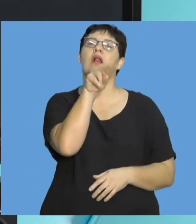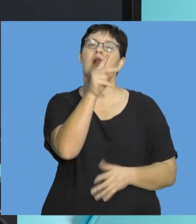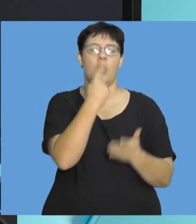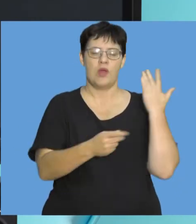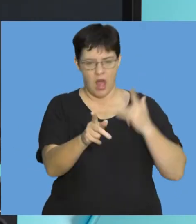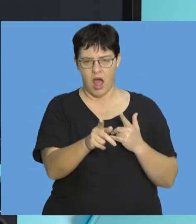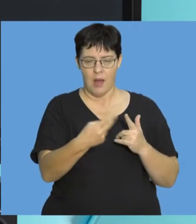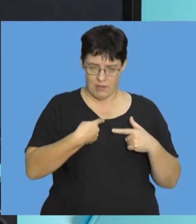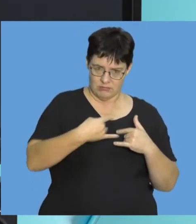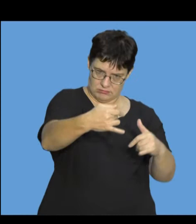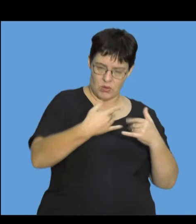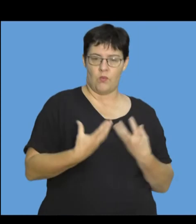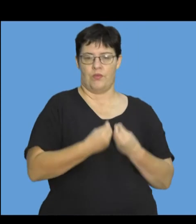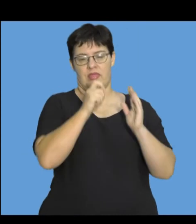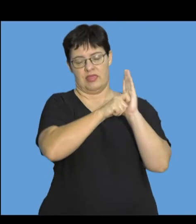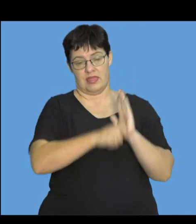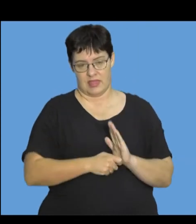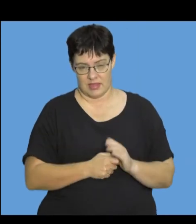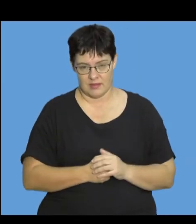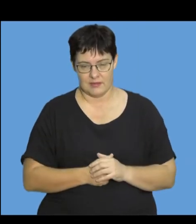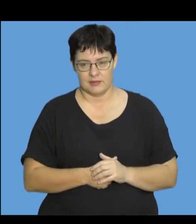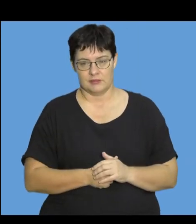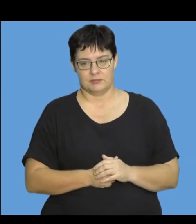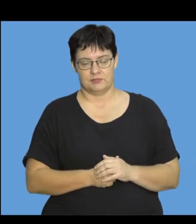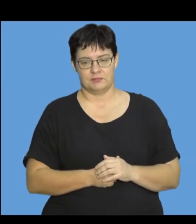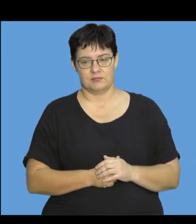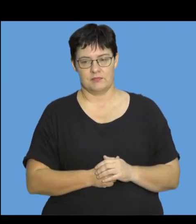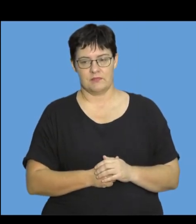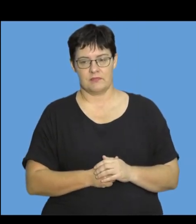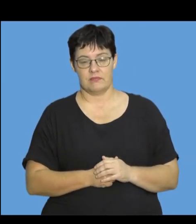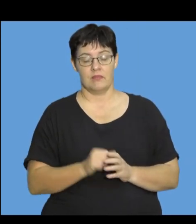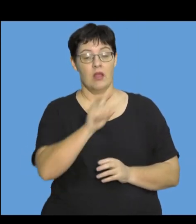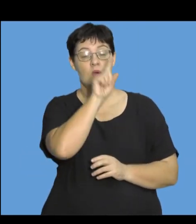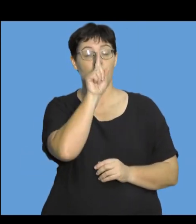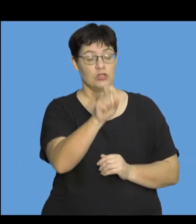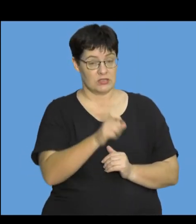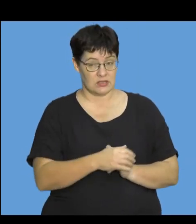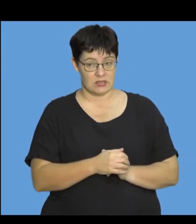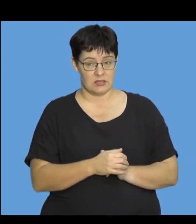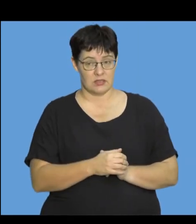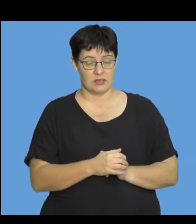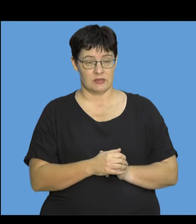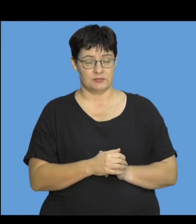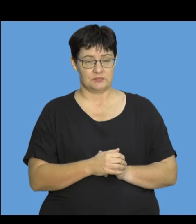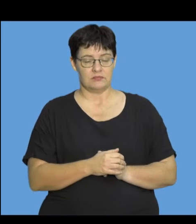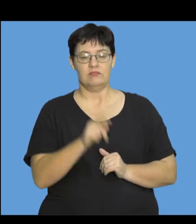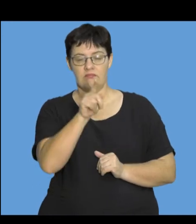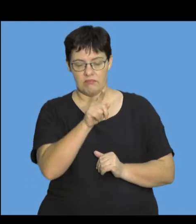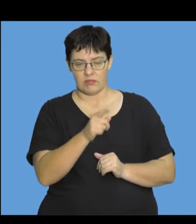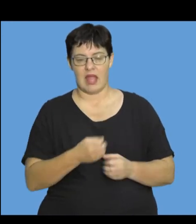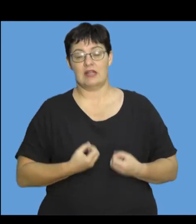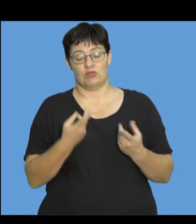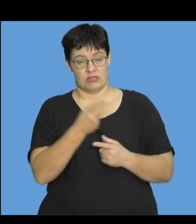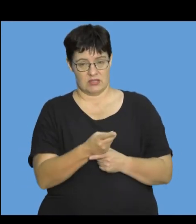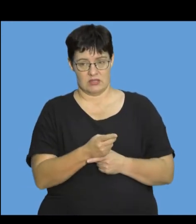I'm busy doing here. Now, the question, remember, at all times, because it's expressions,